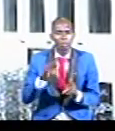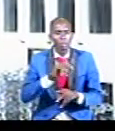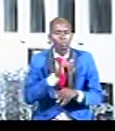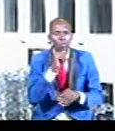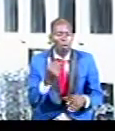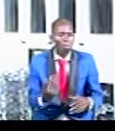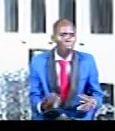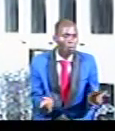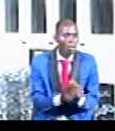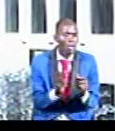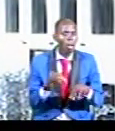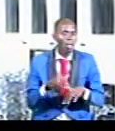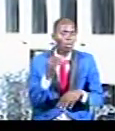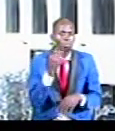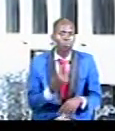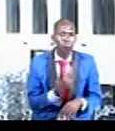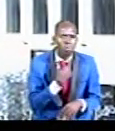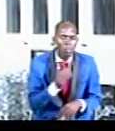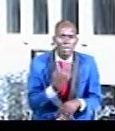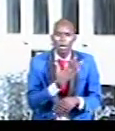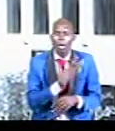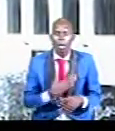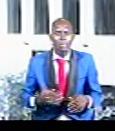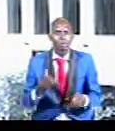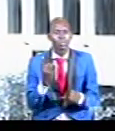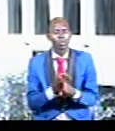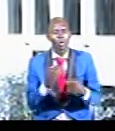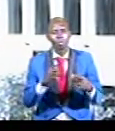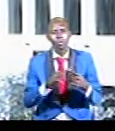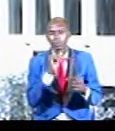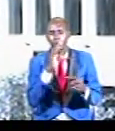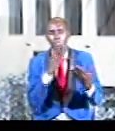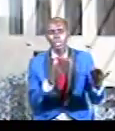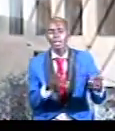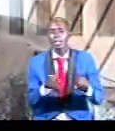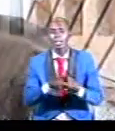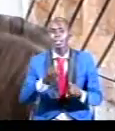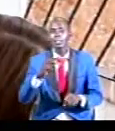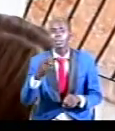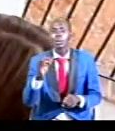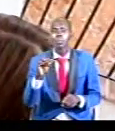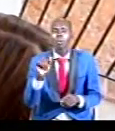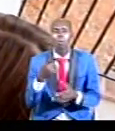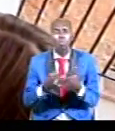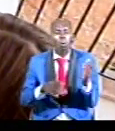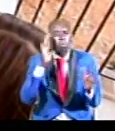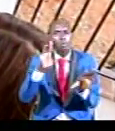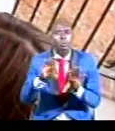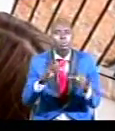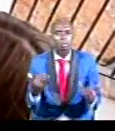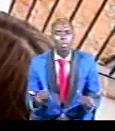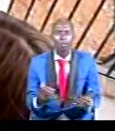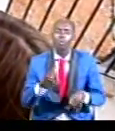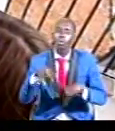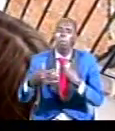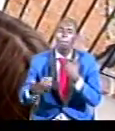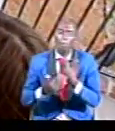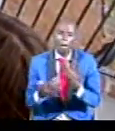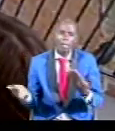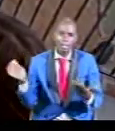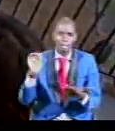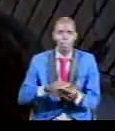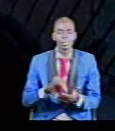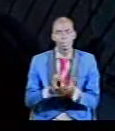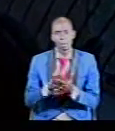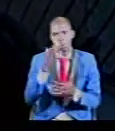and they just happen not to be there, like Thomas? What do you do? You go back there again. That's why now we're reading